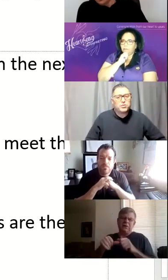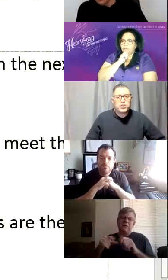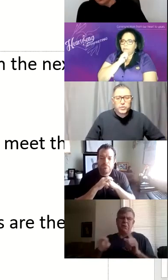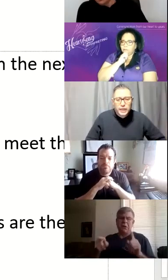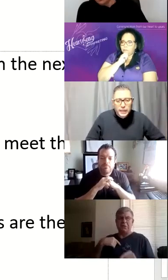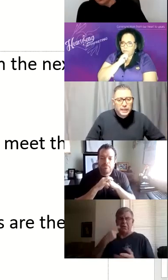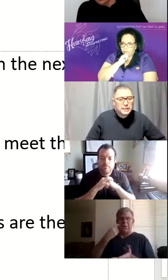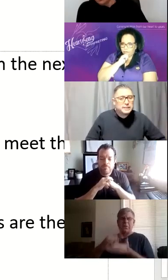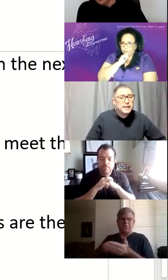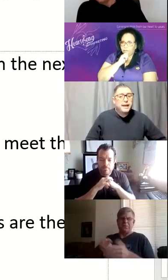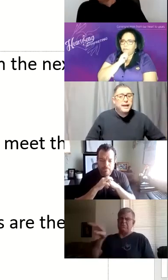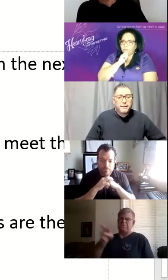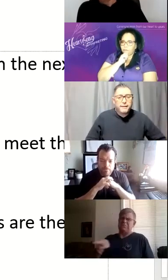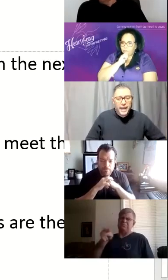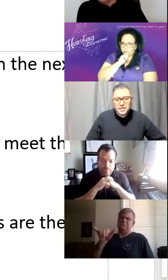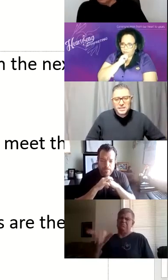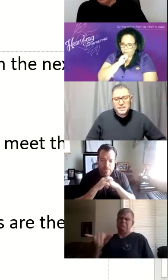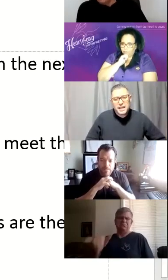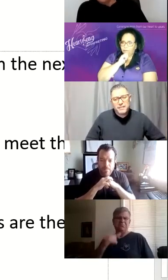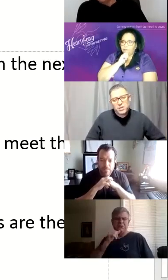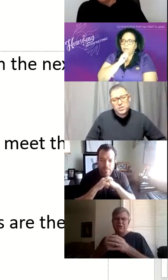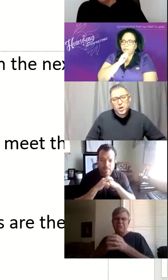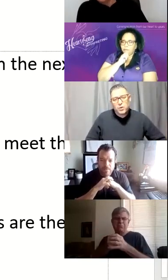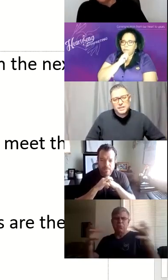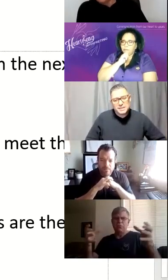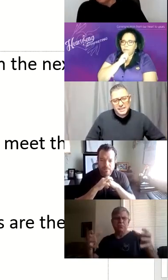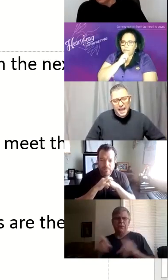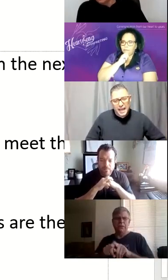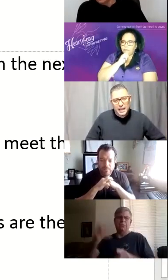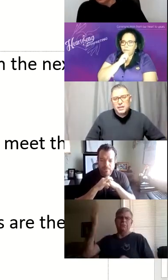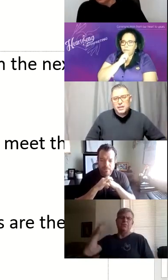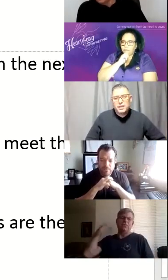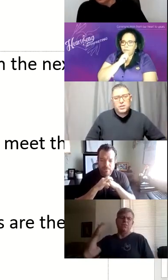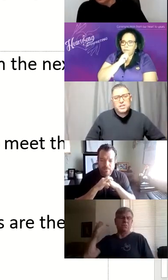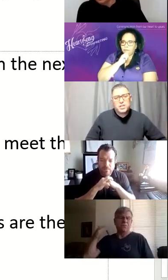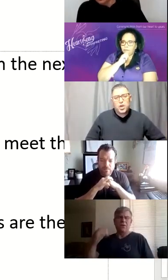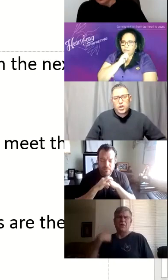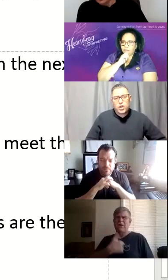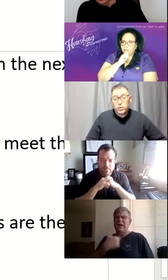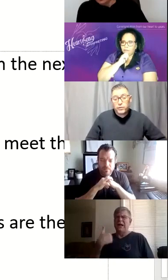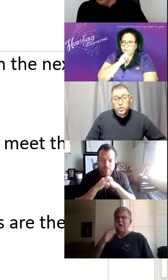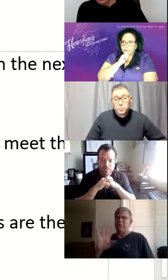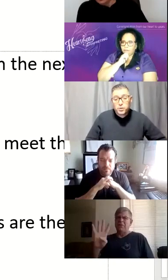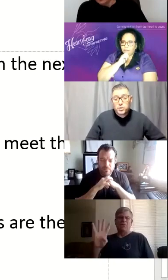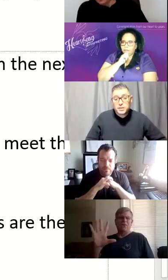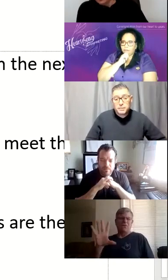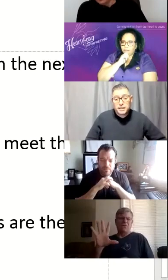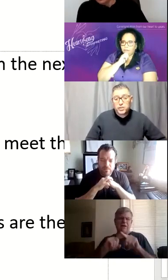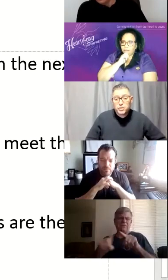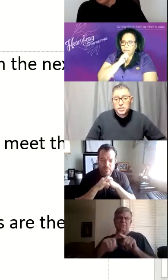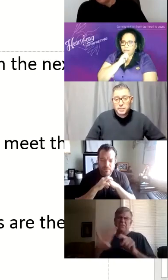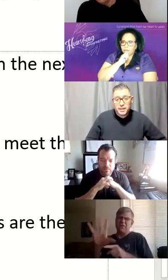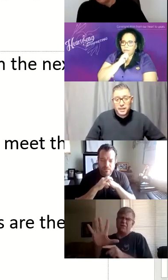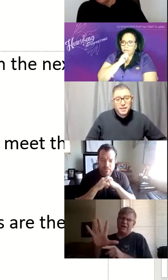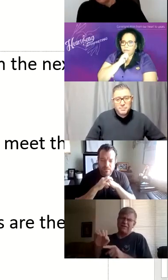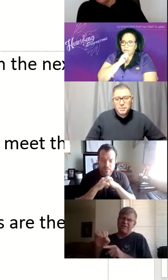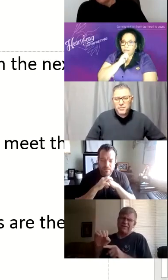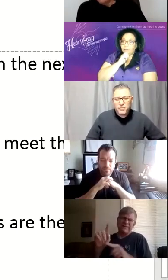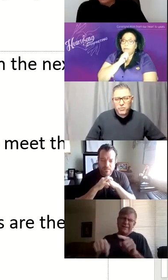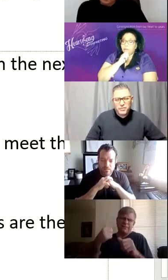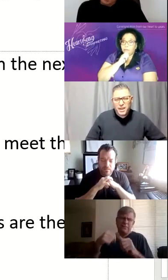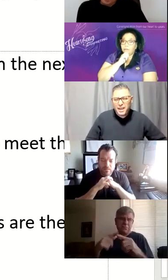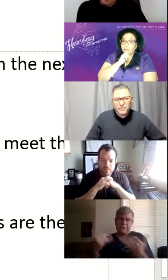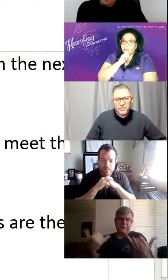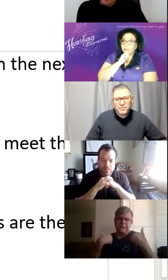have to do screenings. The agency, I've also noticed that there isn't a large pool of interpreters coming as there used to be. Maybe we